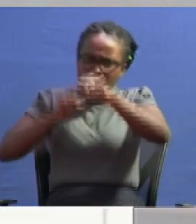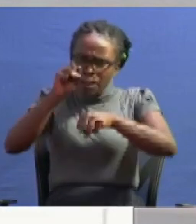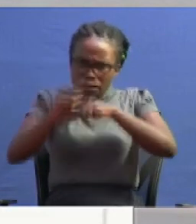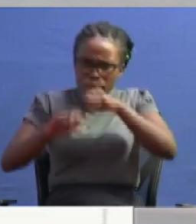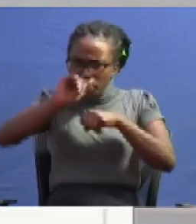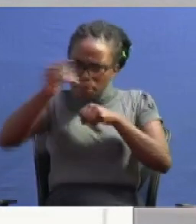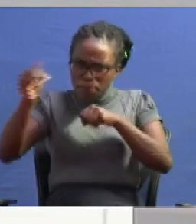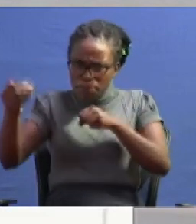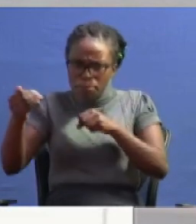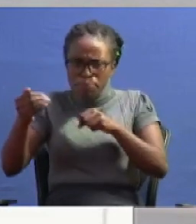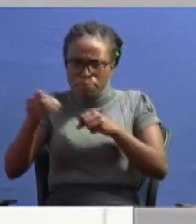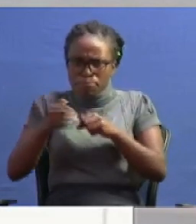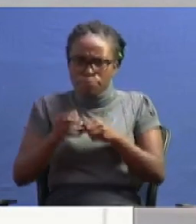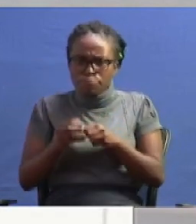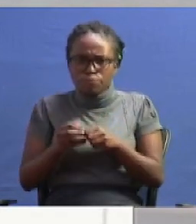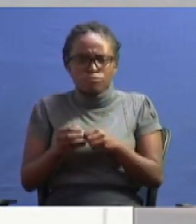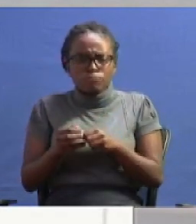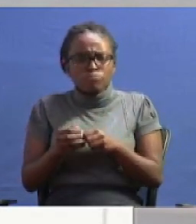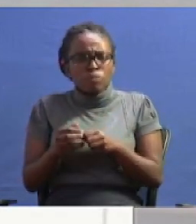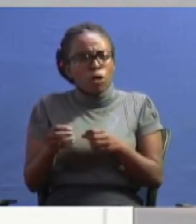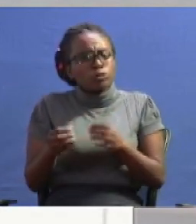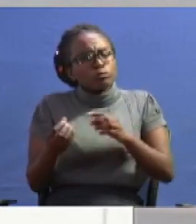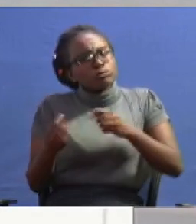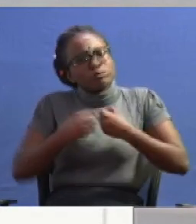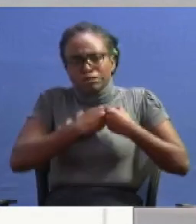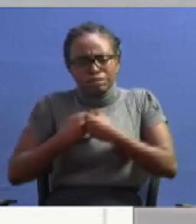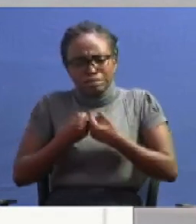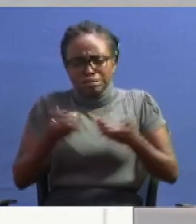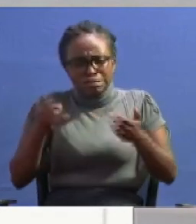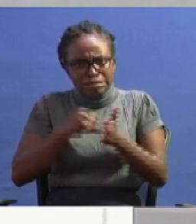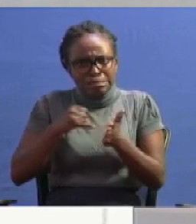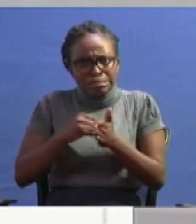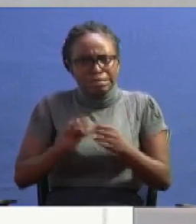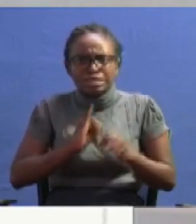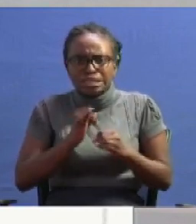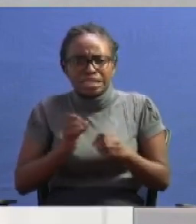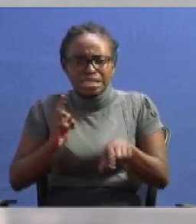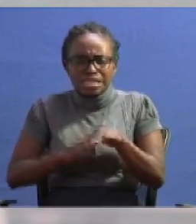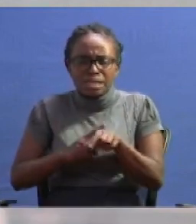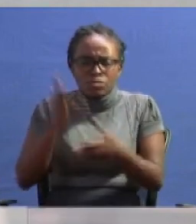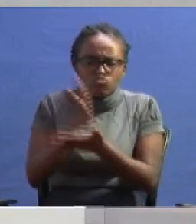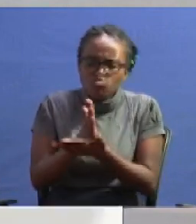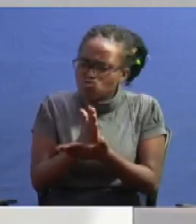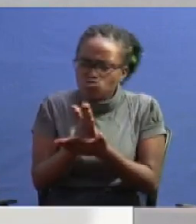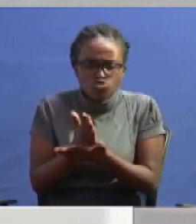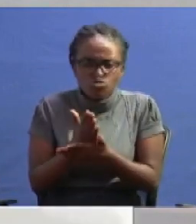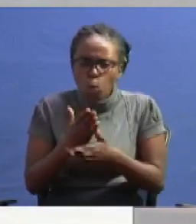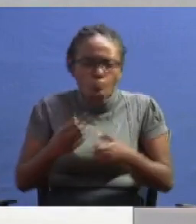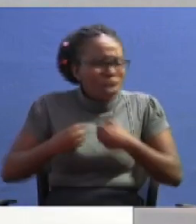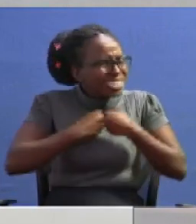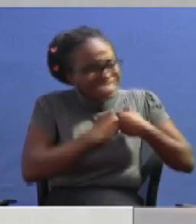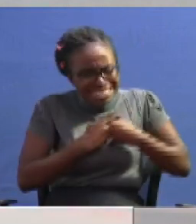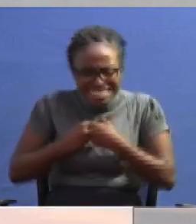it for Gachagua? Yes, he's the son of the soil, very true, but there is many obstacles that comes with